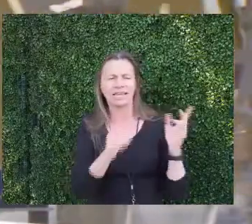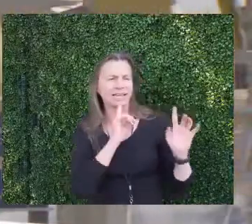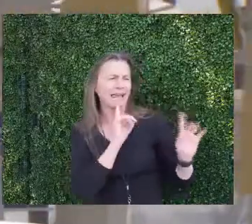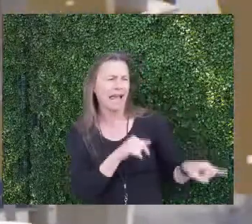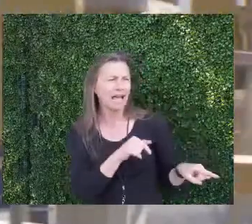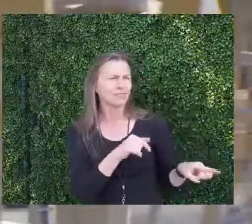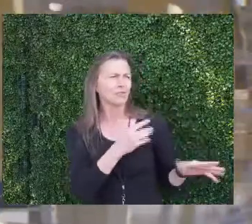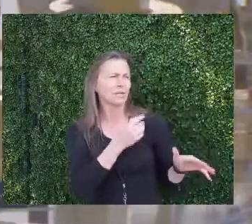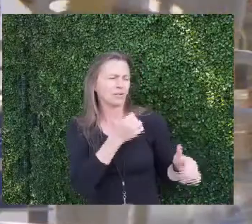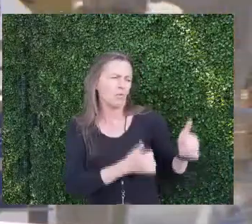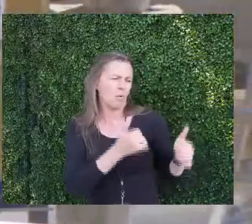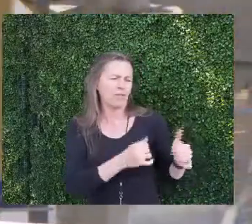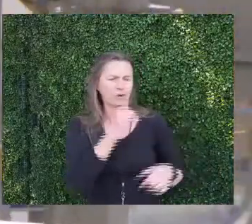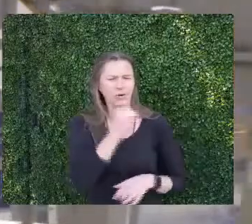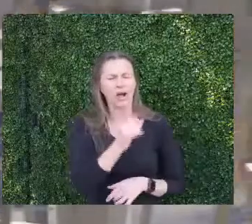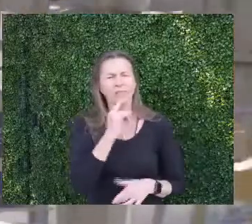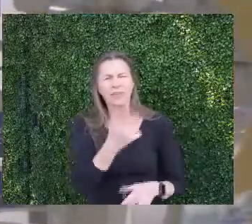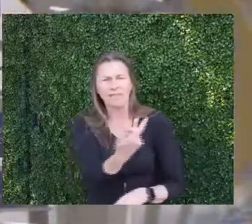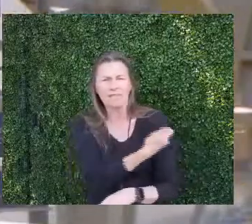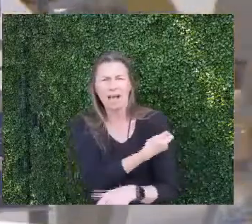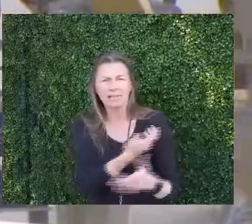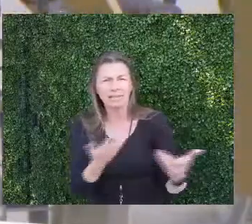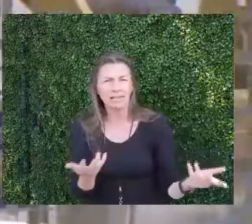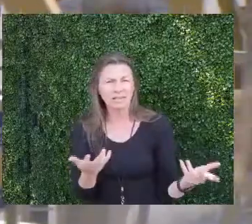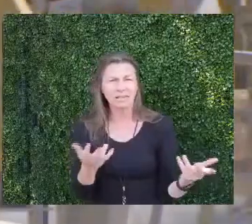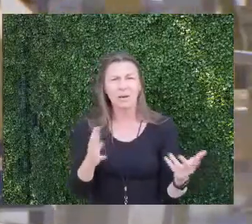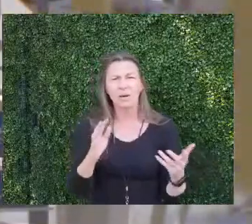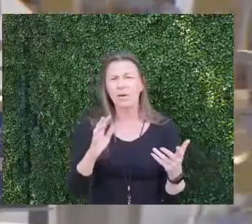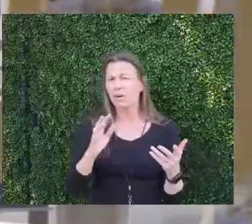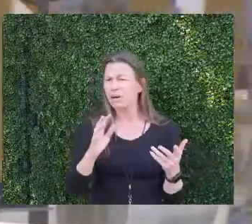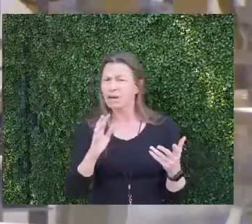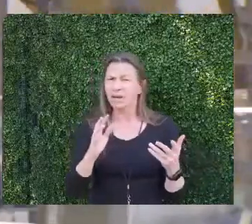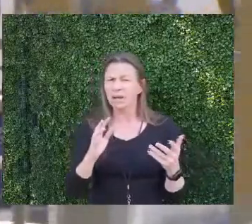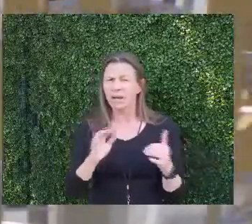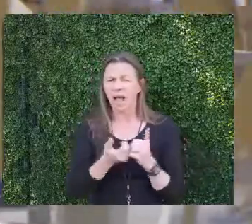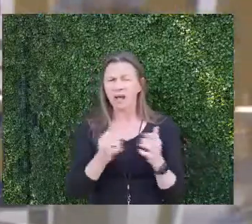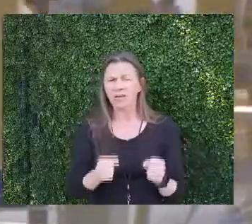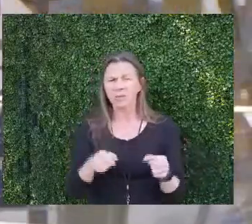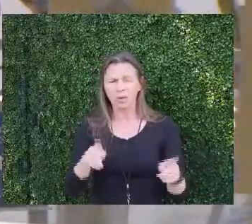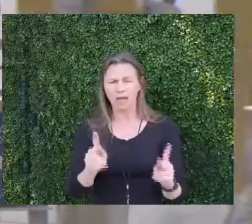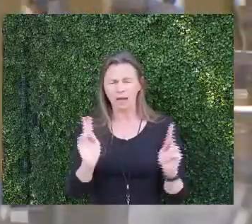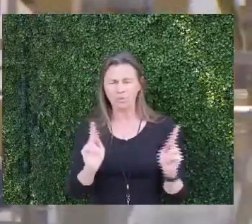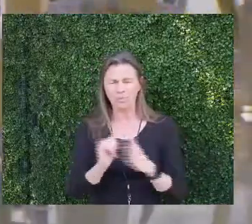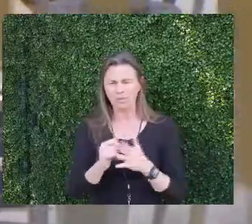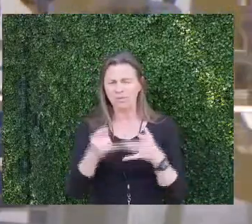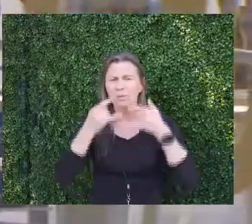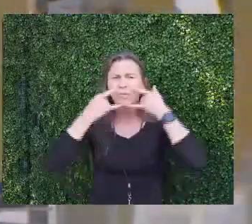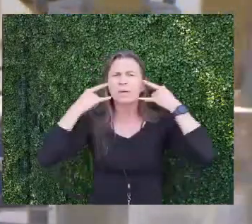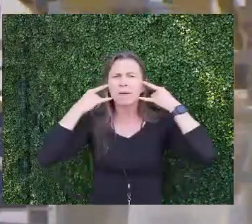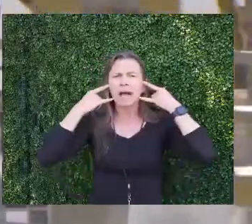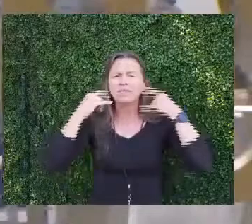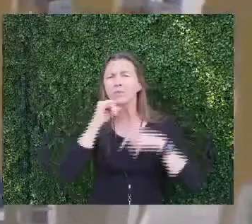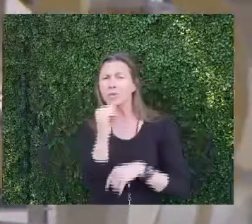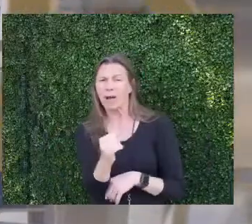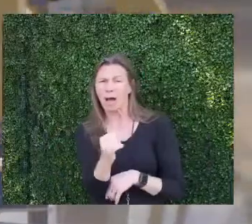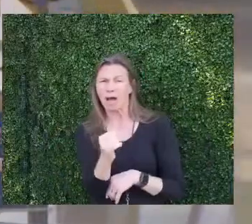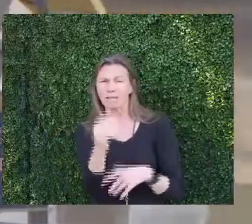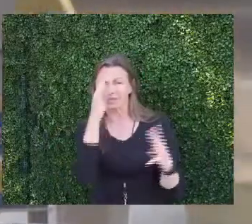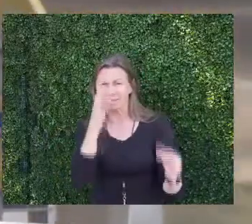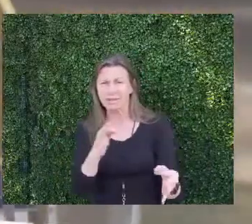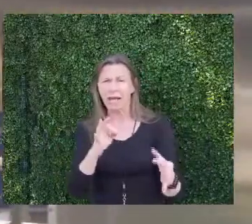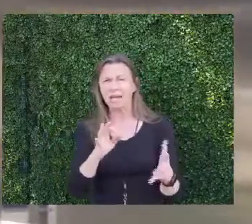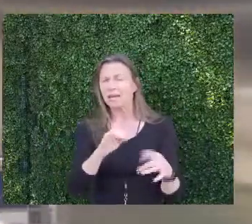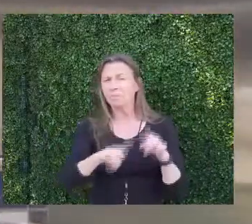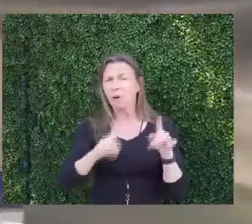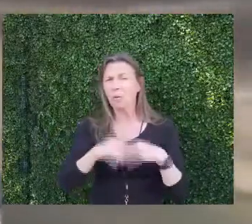you allow people not to wear masks or use it without people feeling discriminated? Look, we